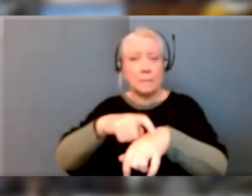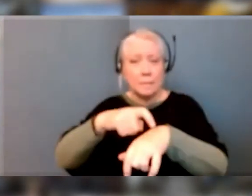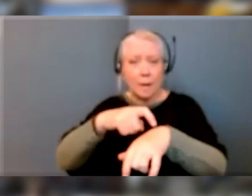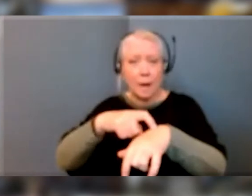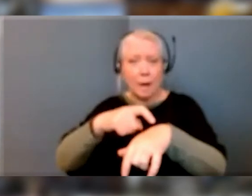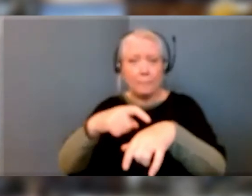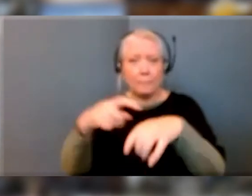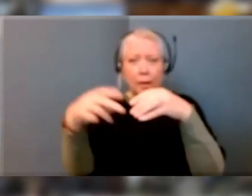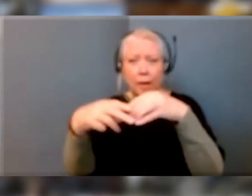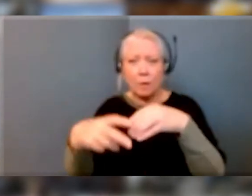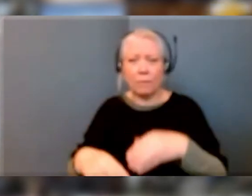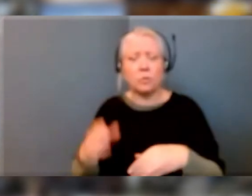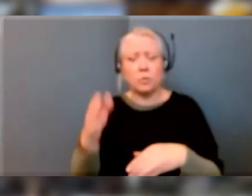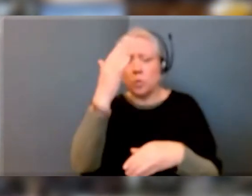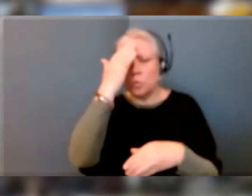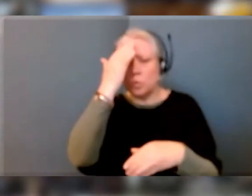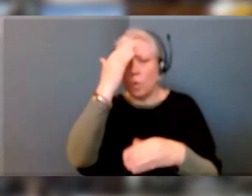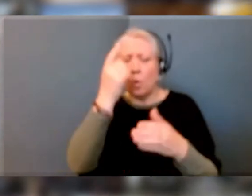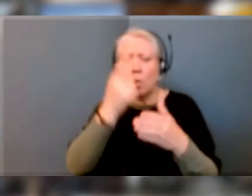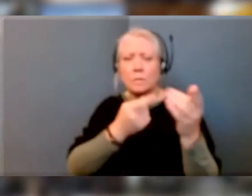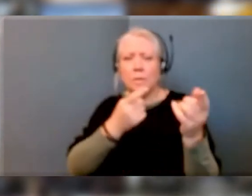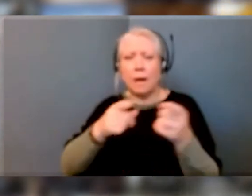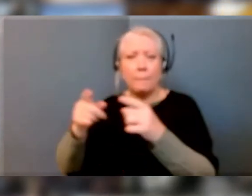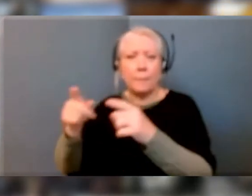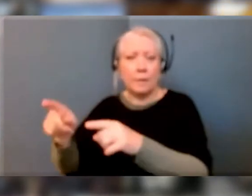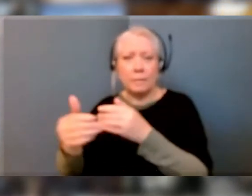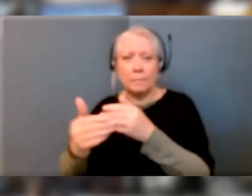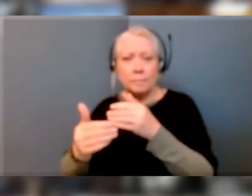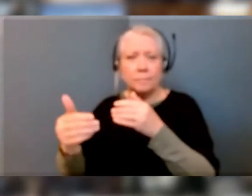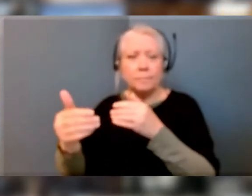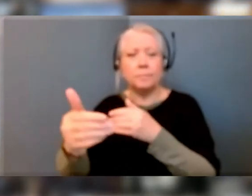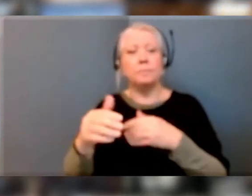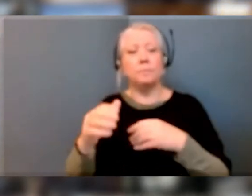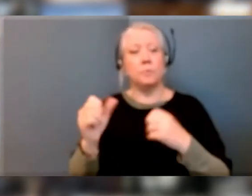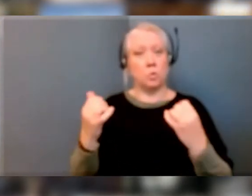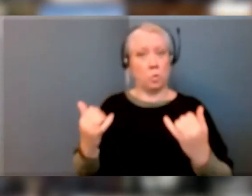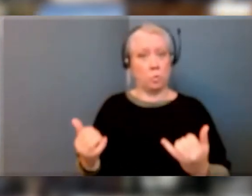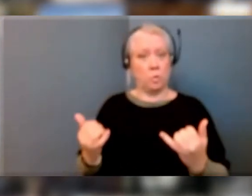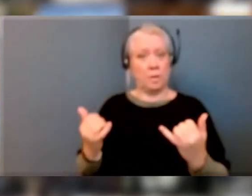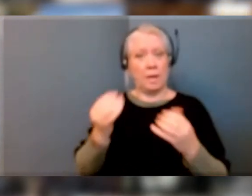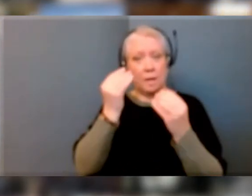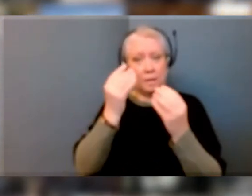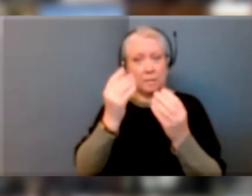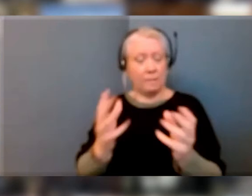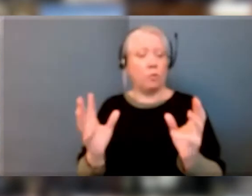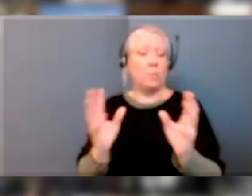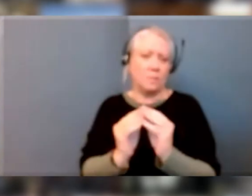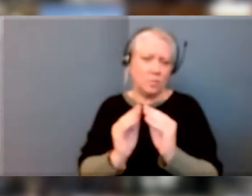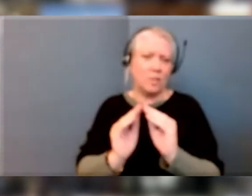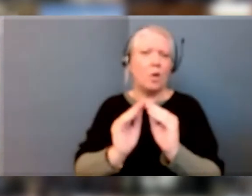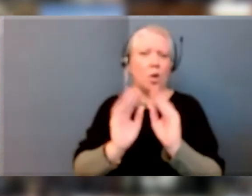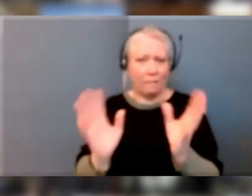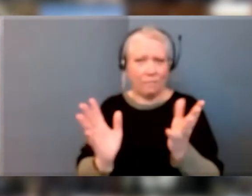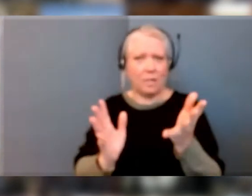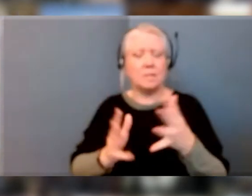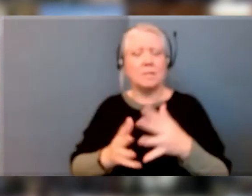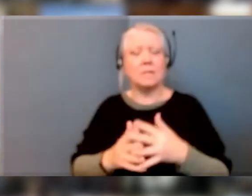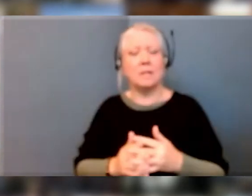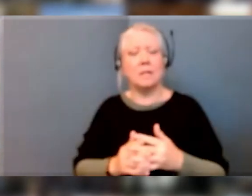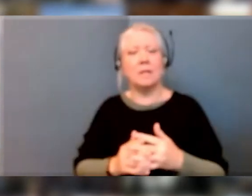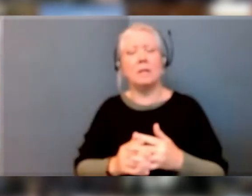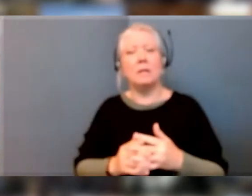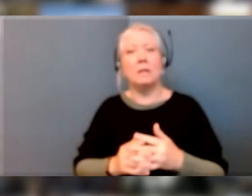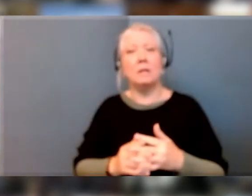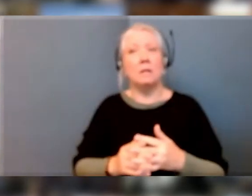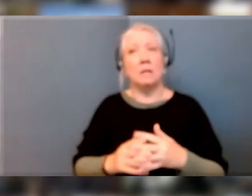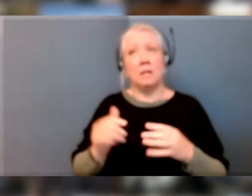coming along, coming up in the next couple of months. So obviously today's the information session. And the thing that we're doing that's different